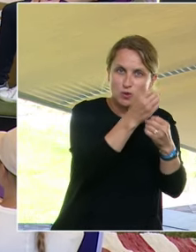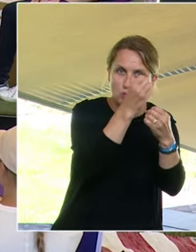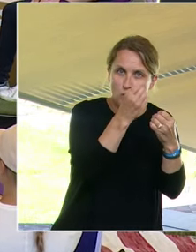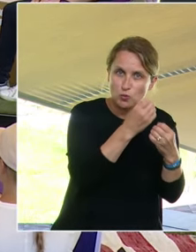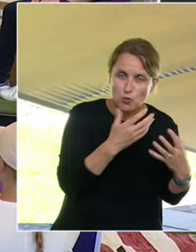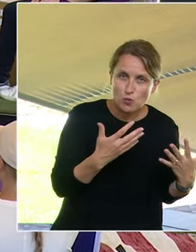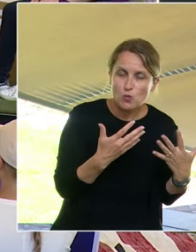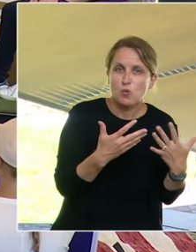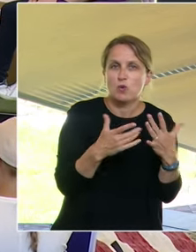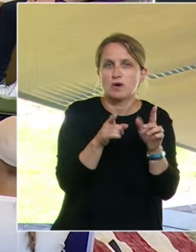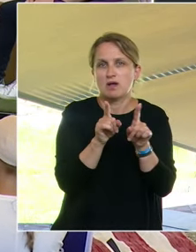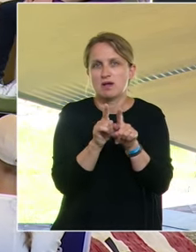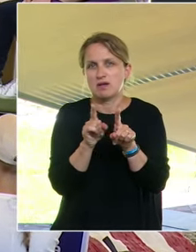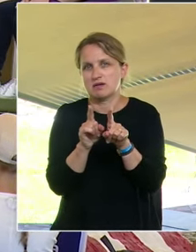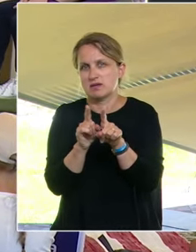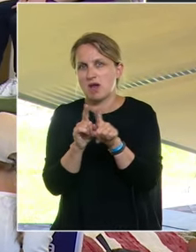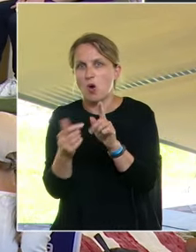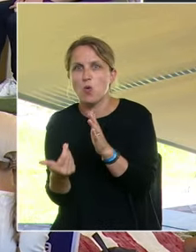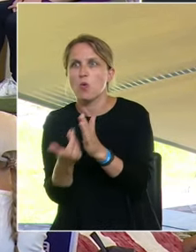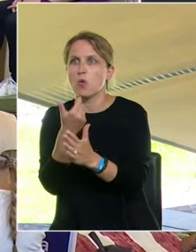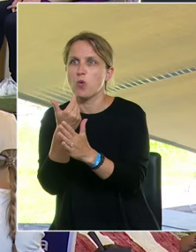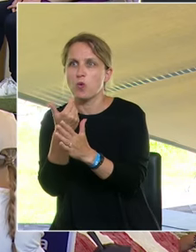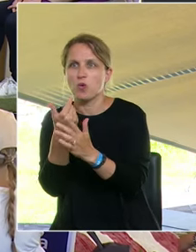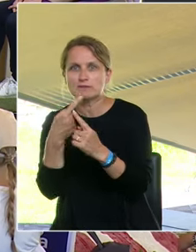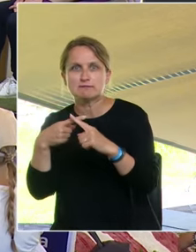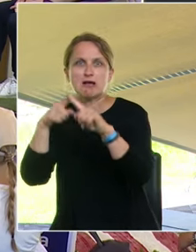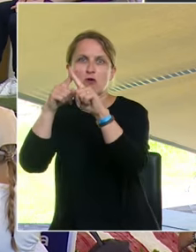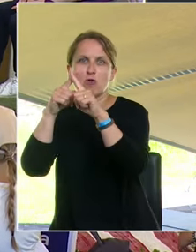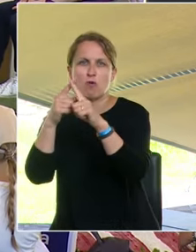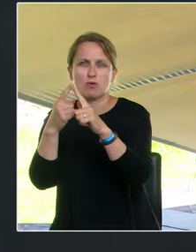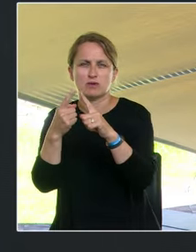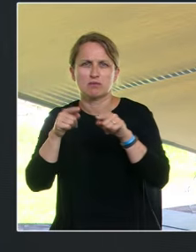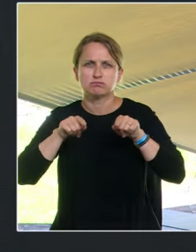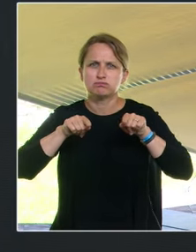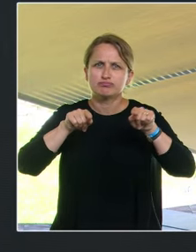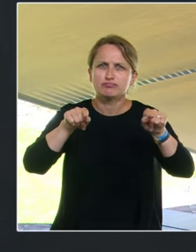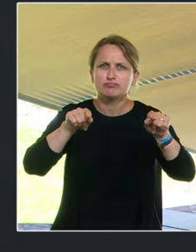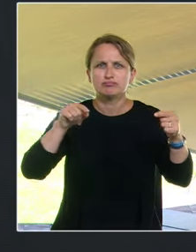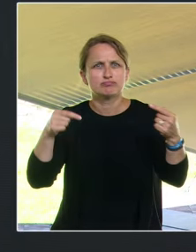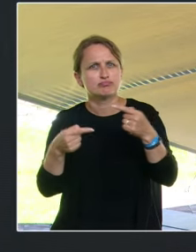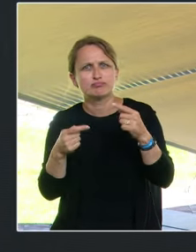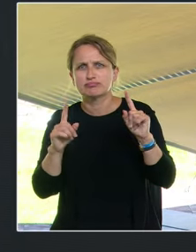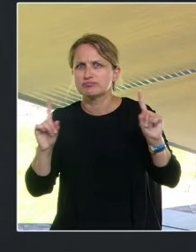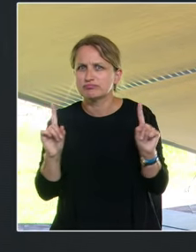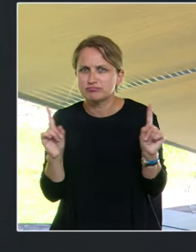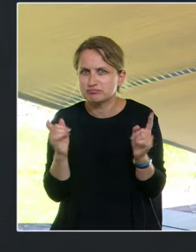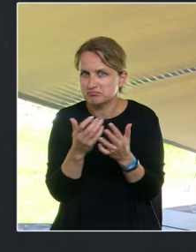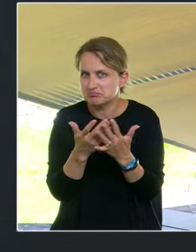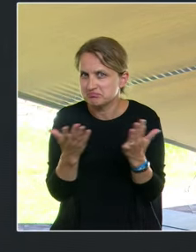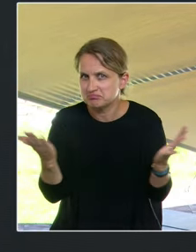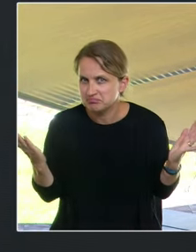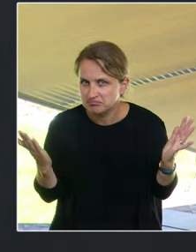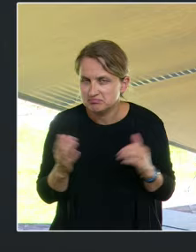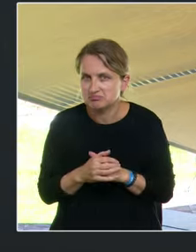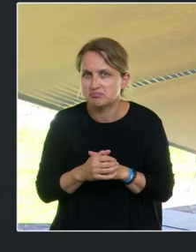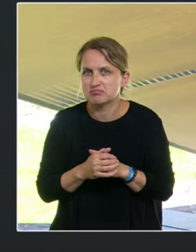industries and the new wave. What exactly are those big paradigm shifts? We see those spikes all around, but